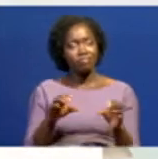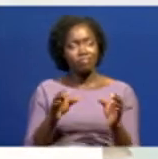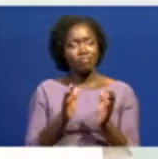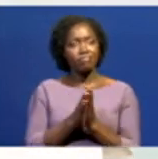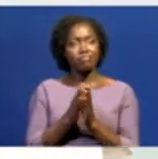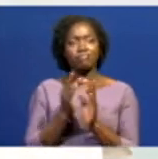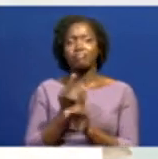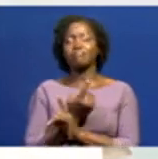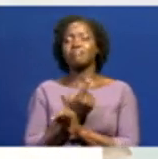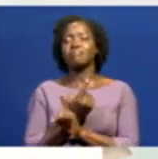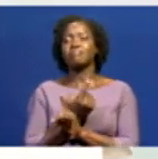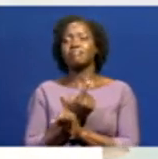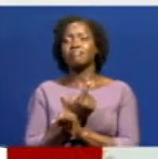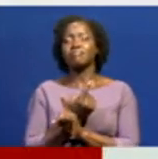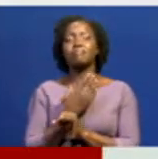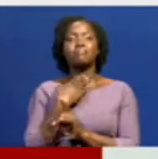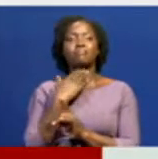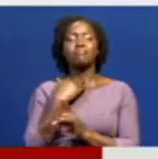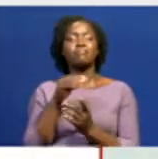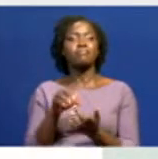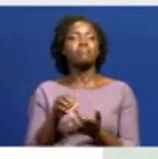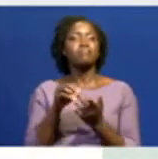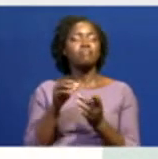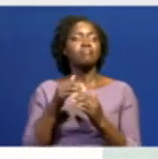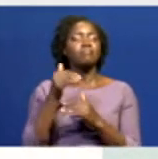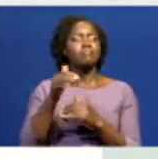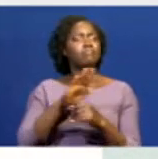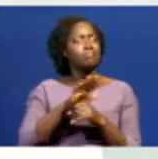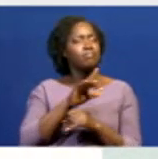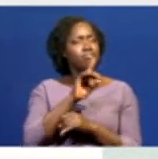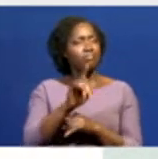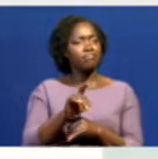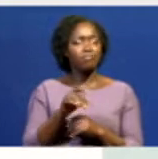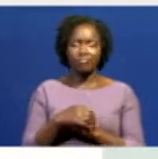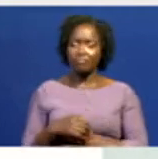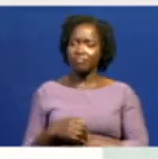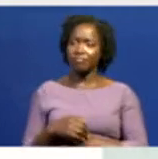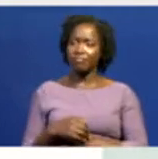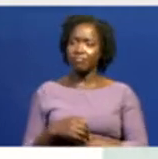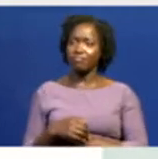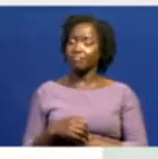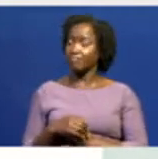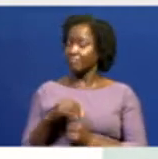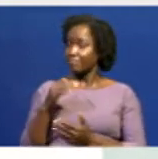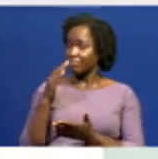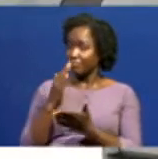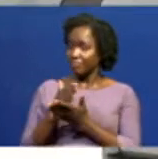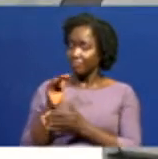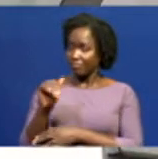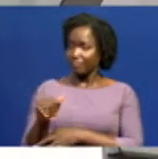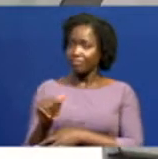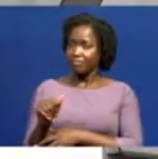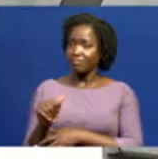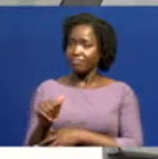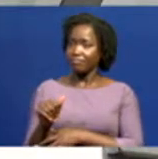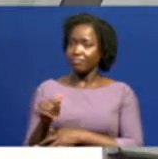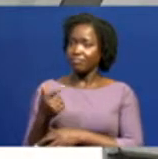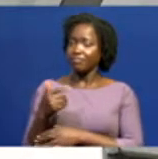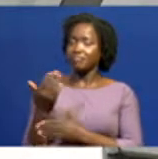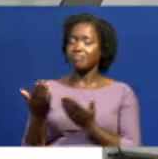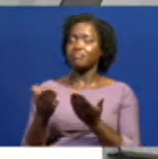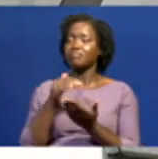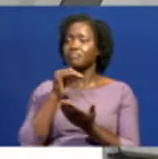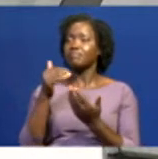even different demands, especially after COVID? Absolutely. We may not